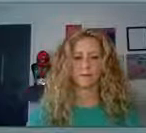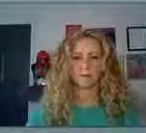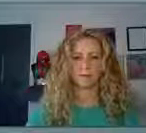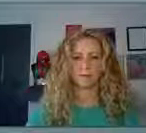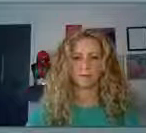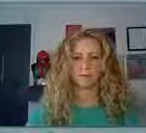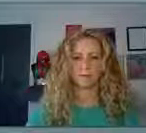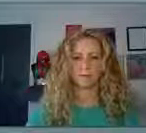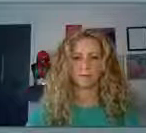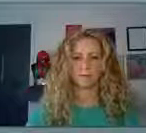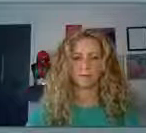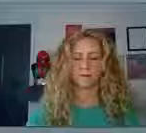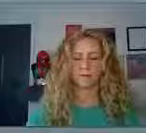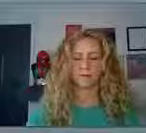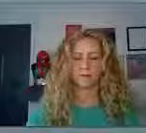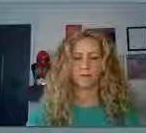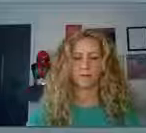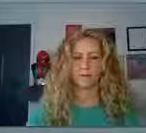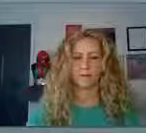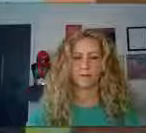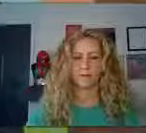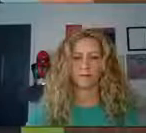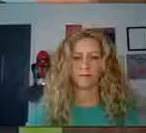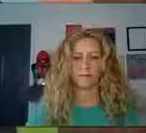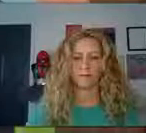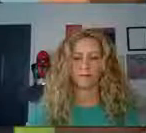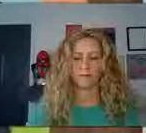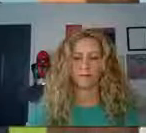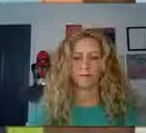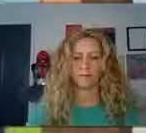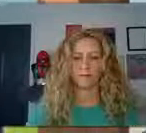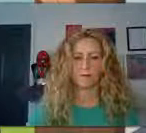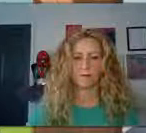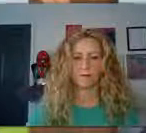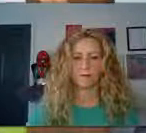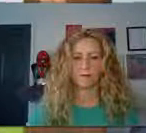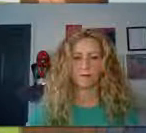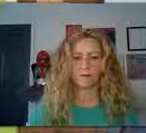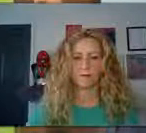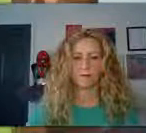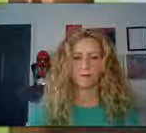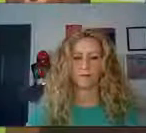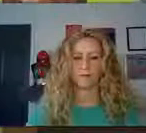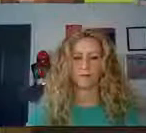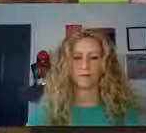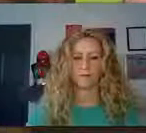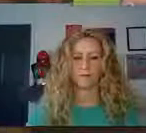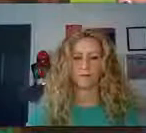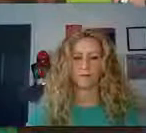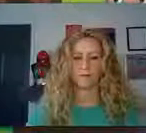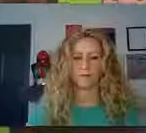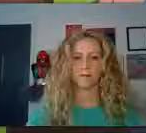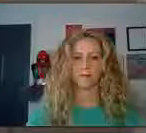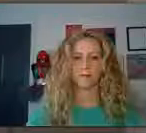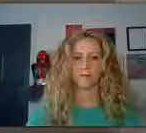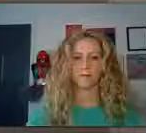eyes and said, "It is finished." He had completed what he had come to do because of his great